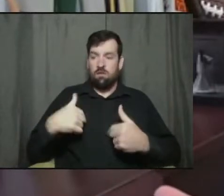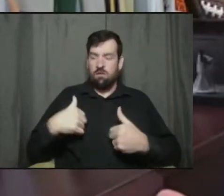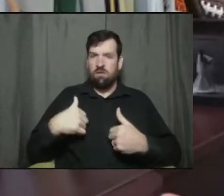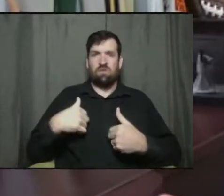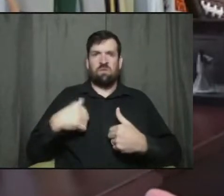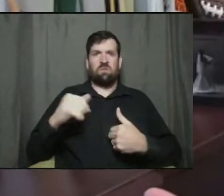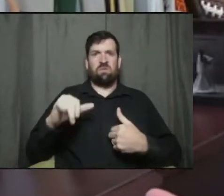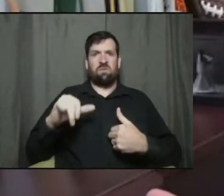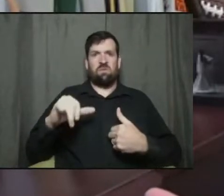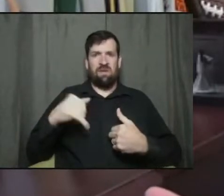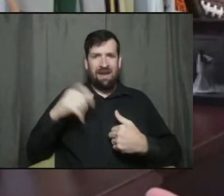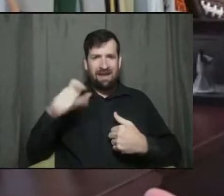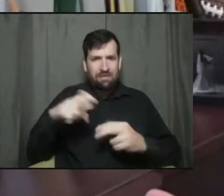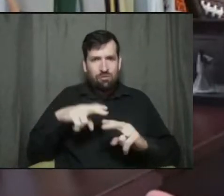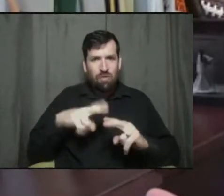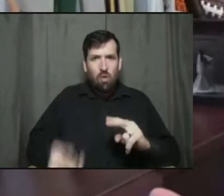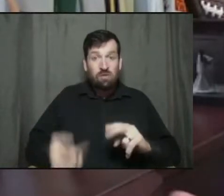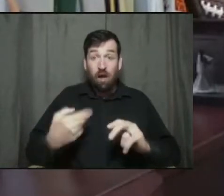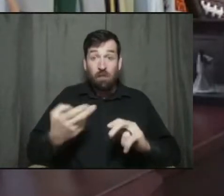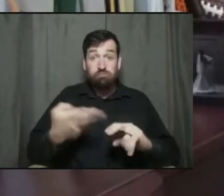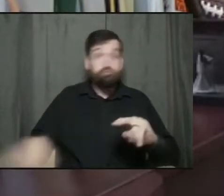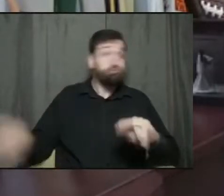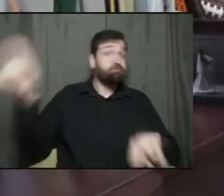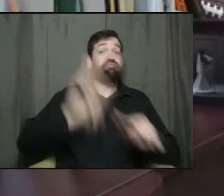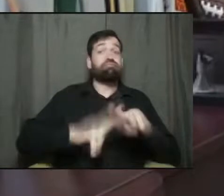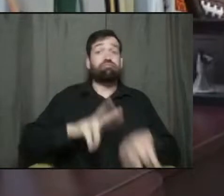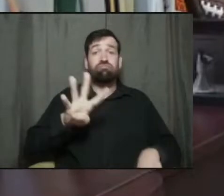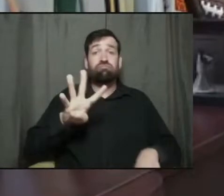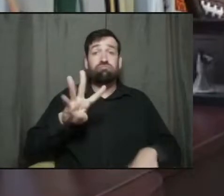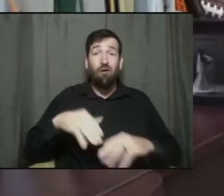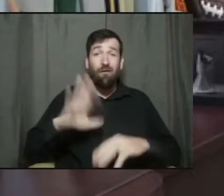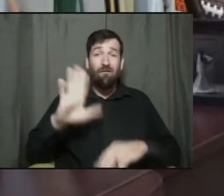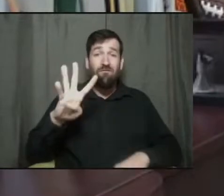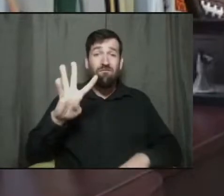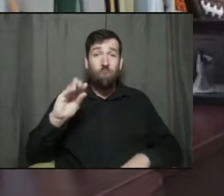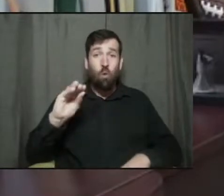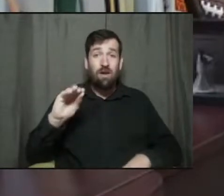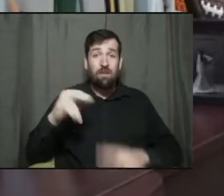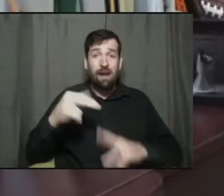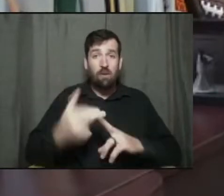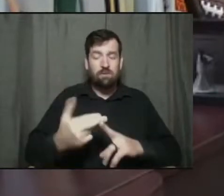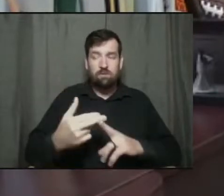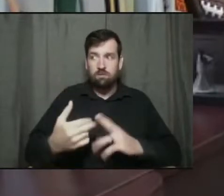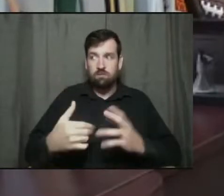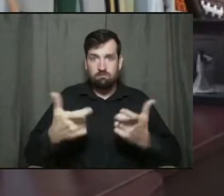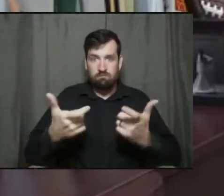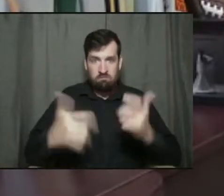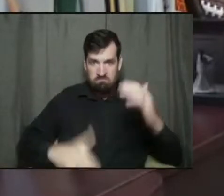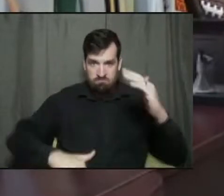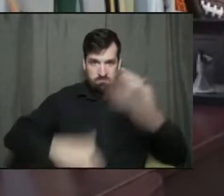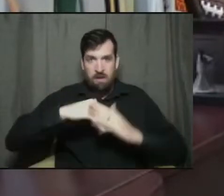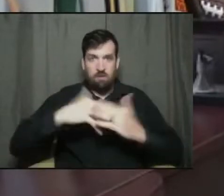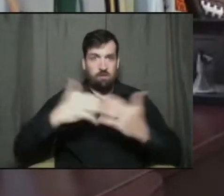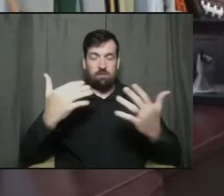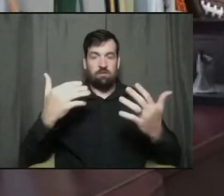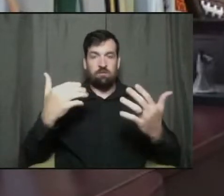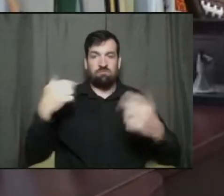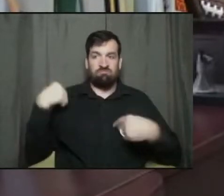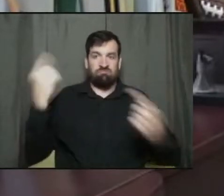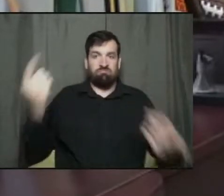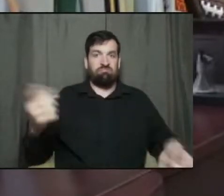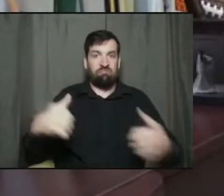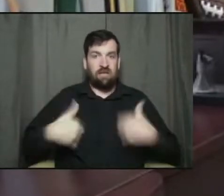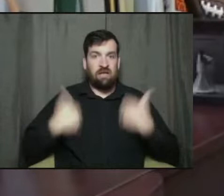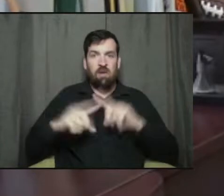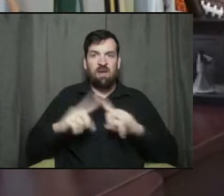weight. I gained like 40 plus pounds, largest I'd ever been in my life, which was amazing and a miracle. But I